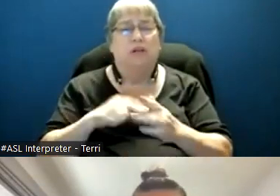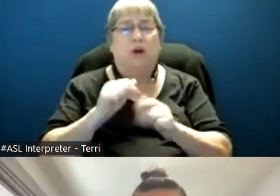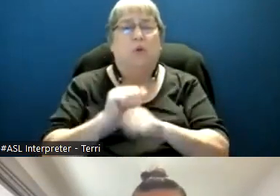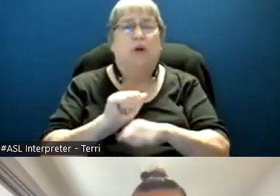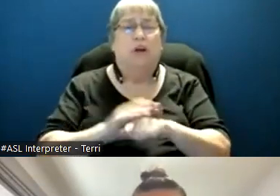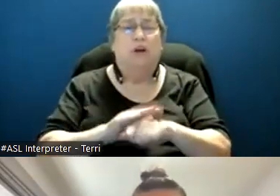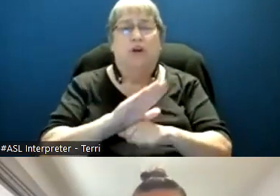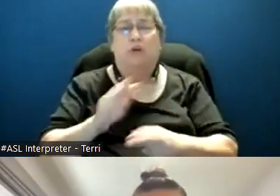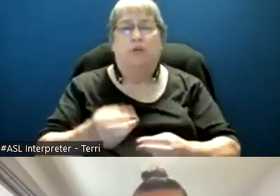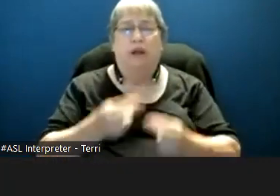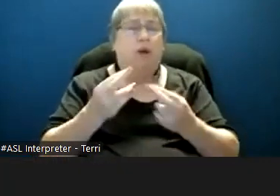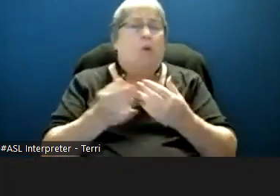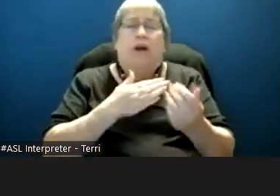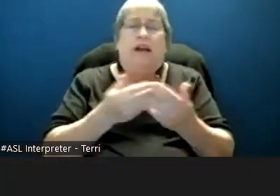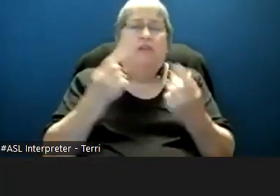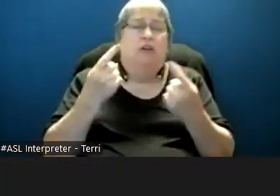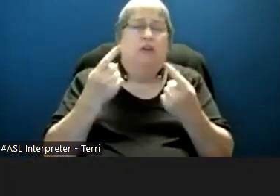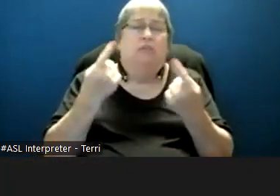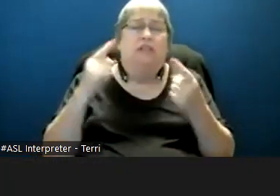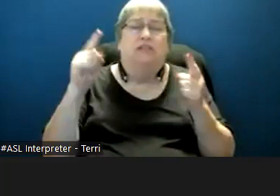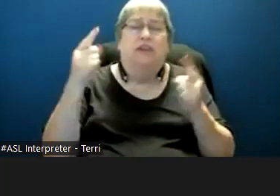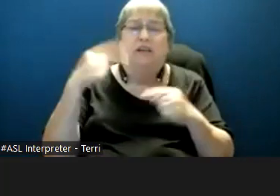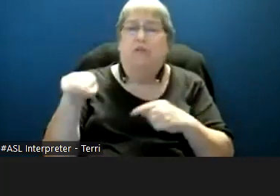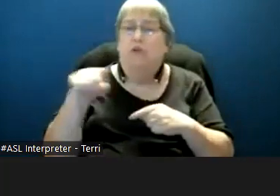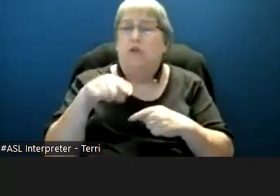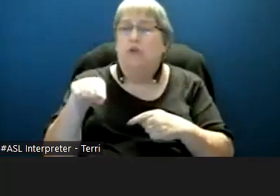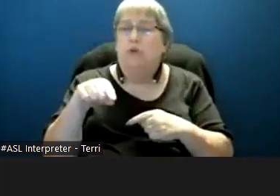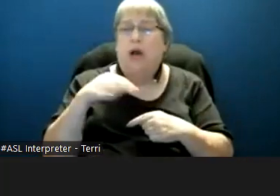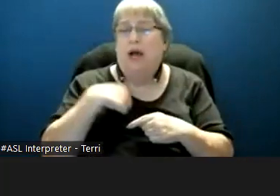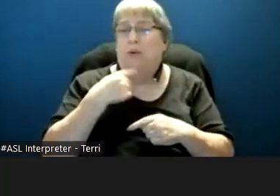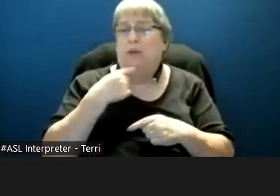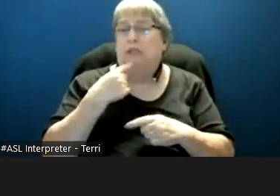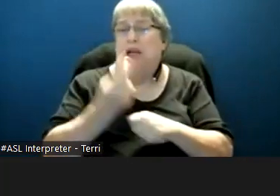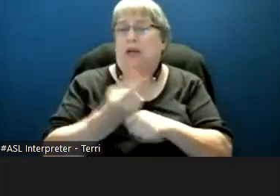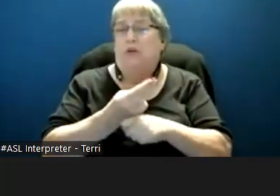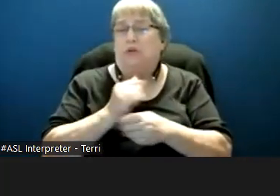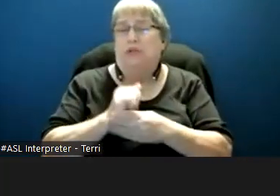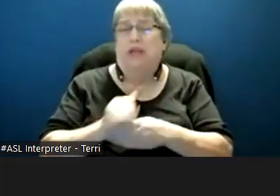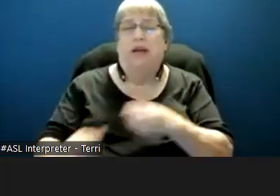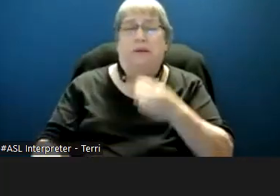for your group, I would use.